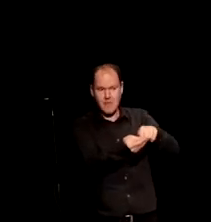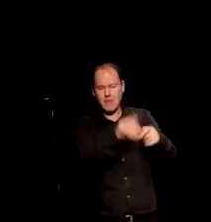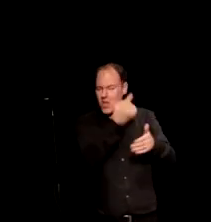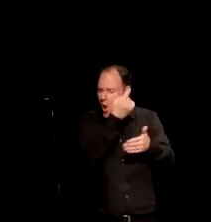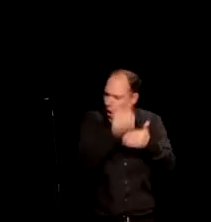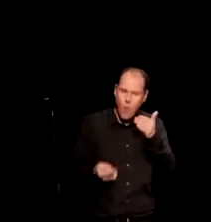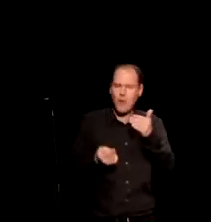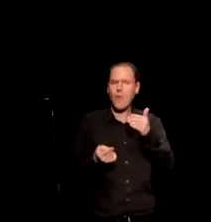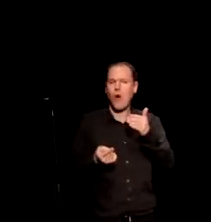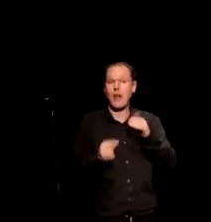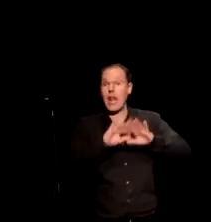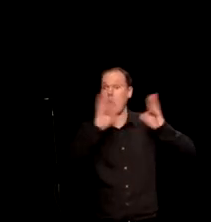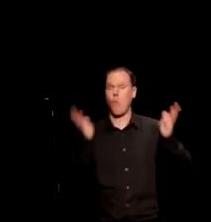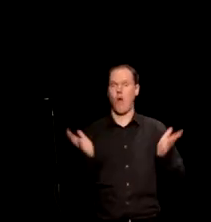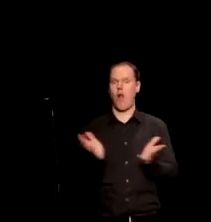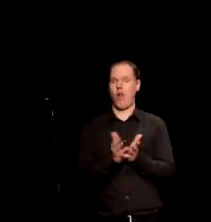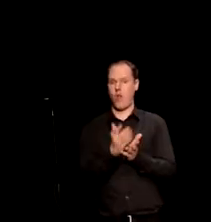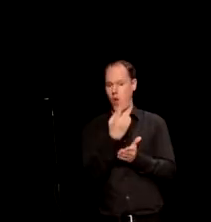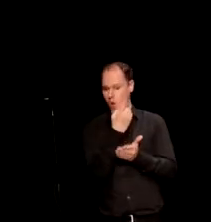play in the world.